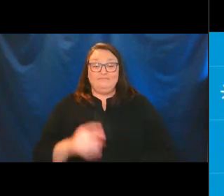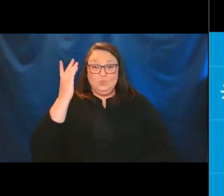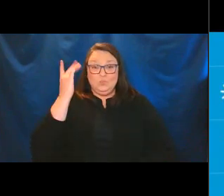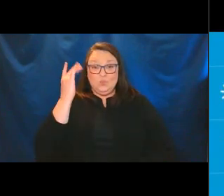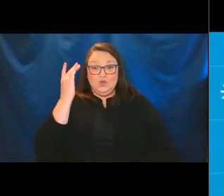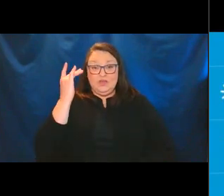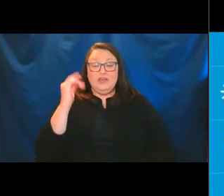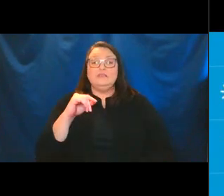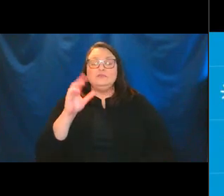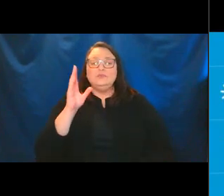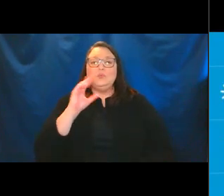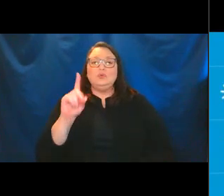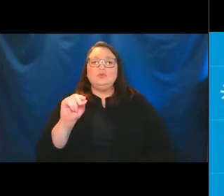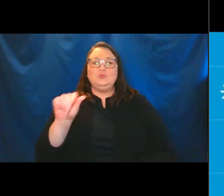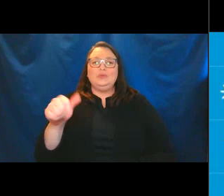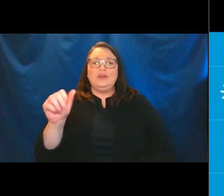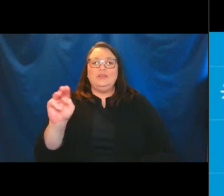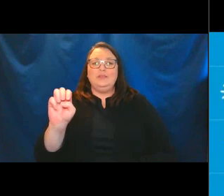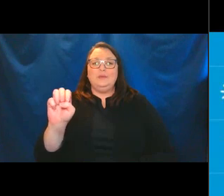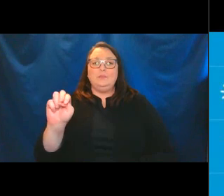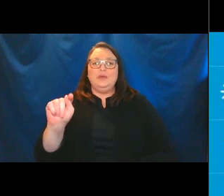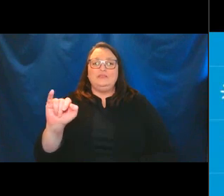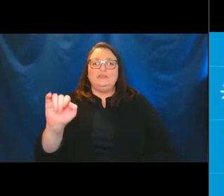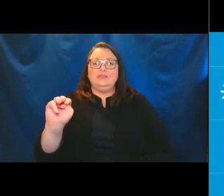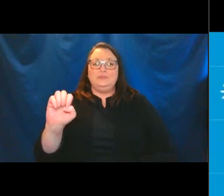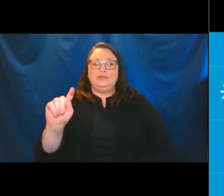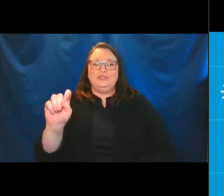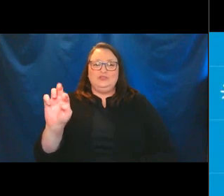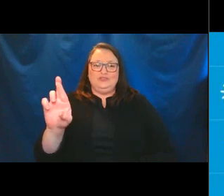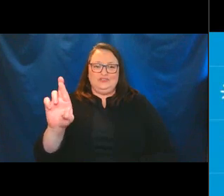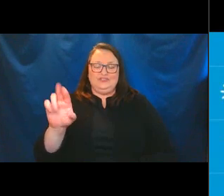because we're going to do another Mentimeter, everybody. And